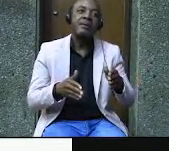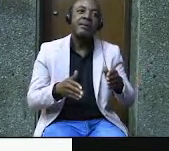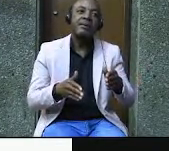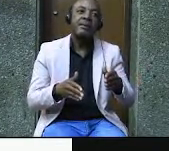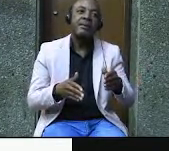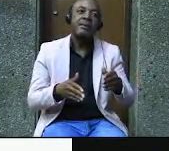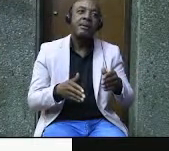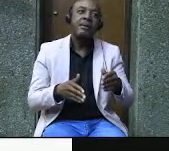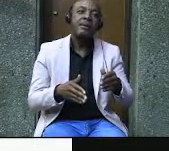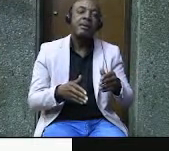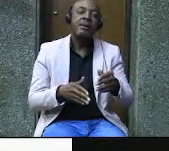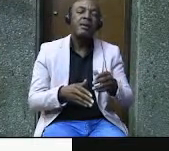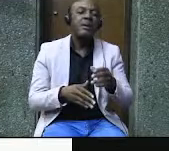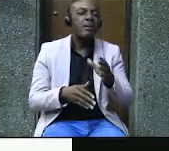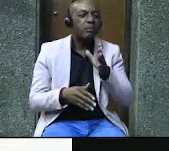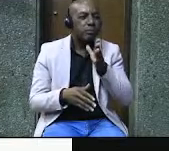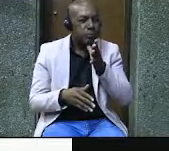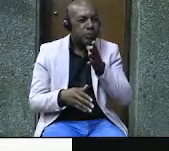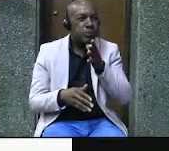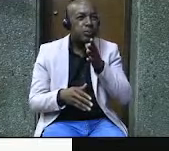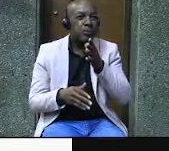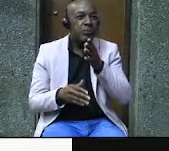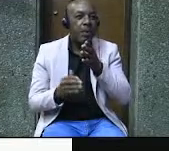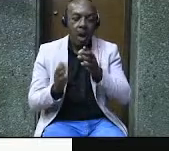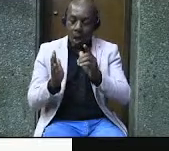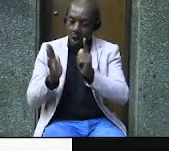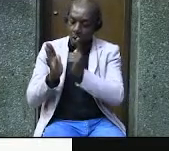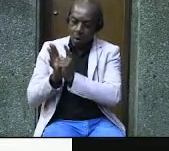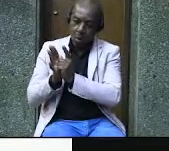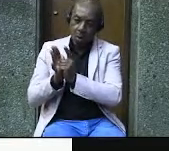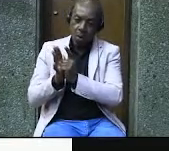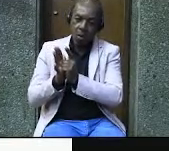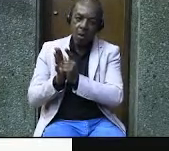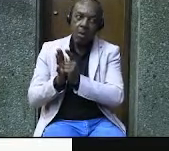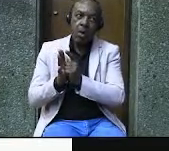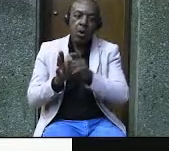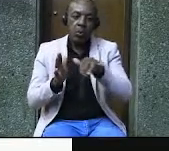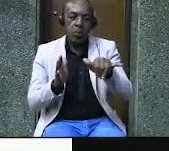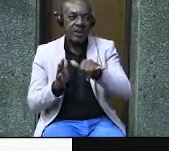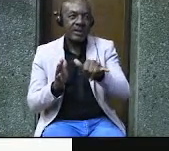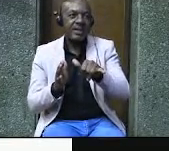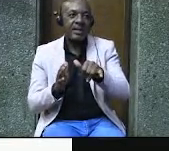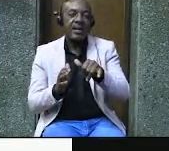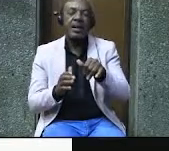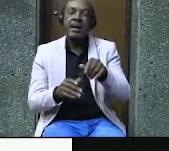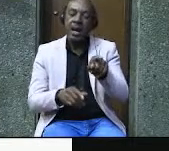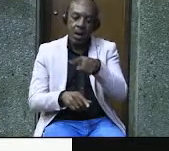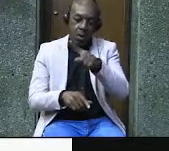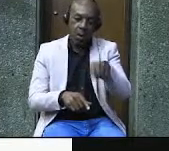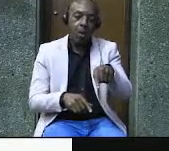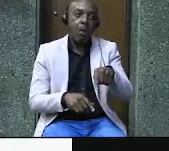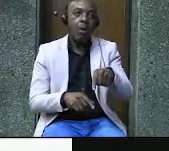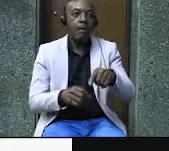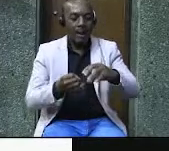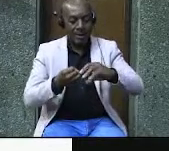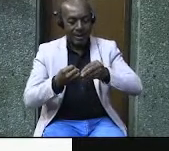a lot of flaws were identified with the 1975 Expropriation Act.